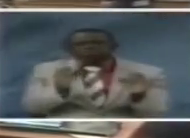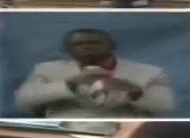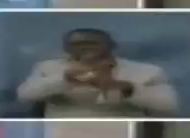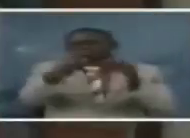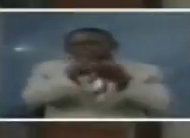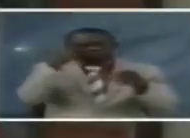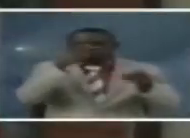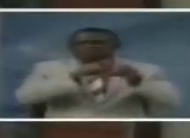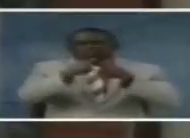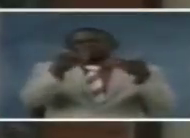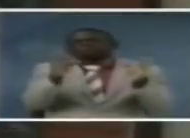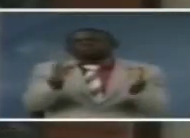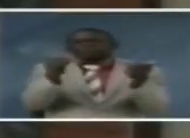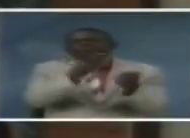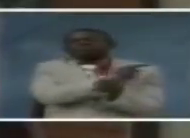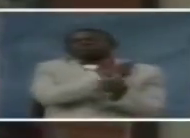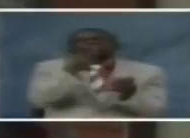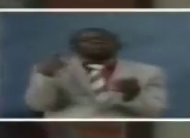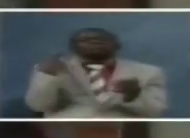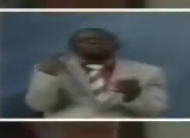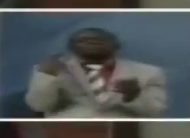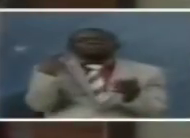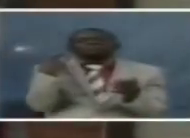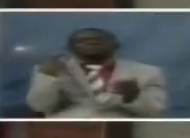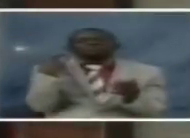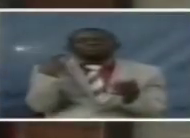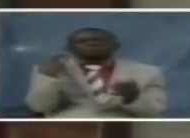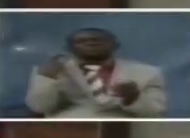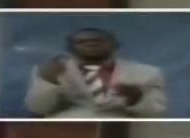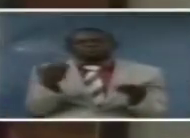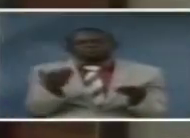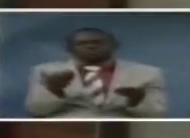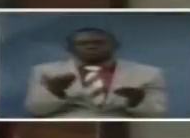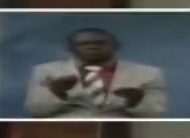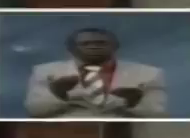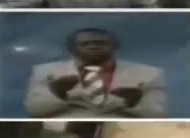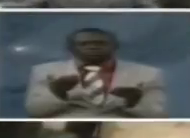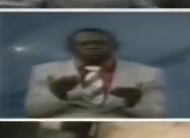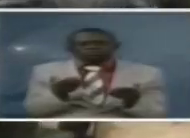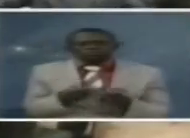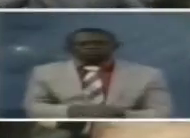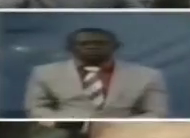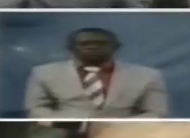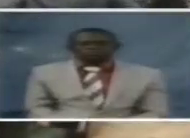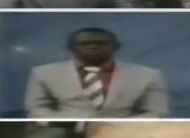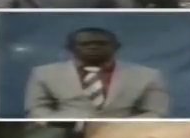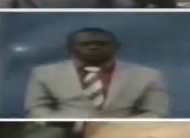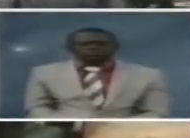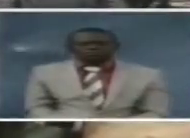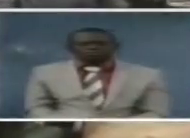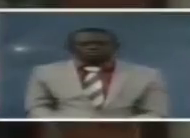any debate, any objection. The question is agreed